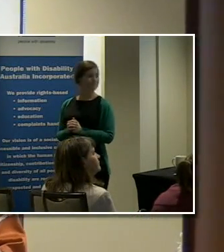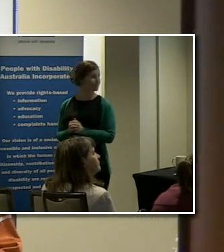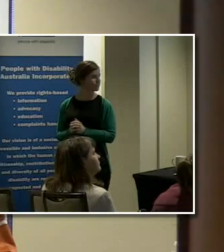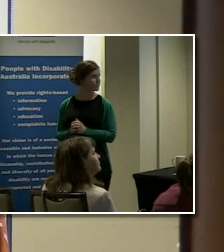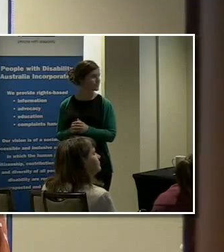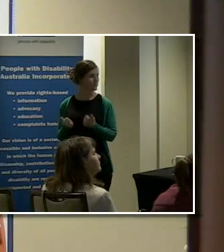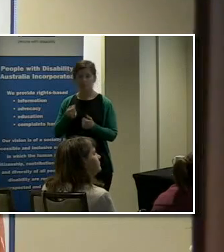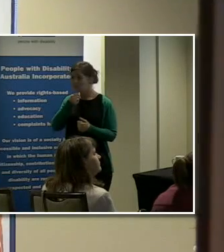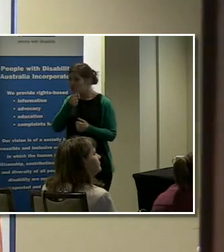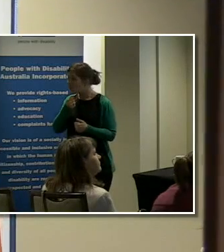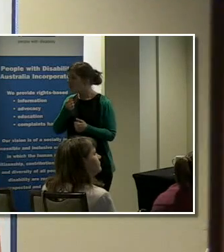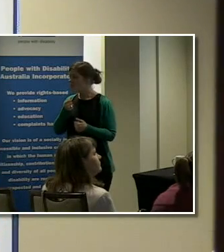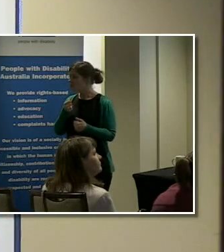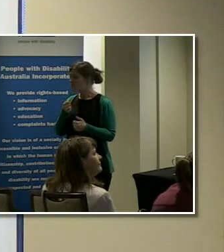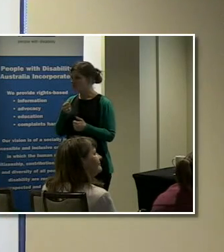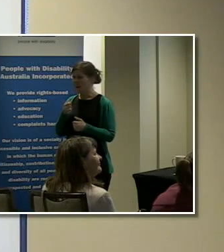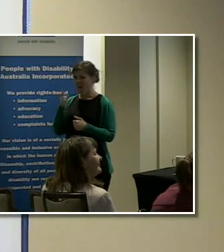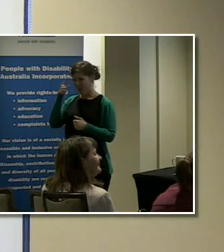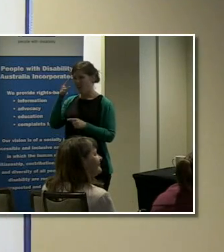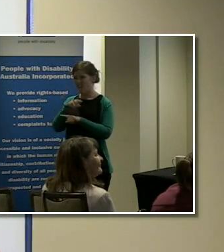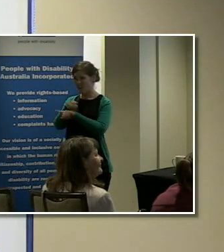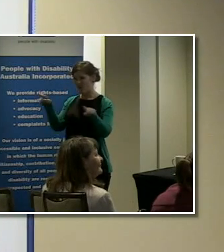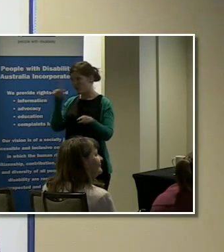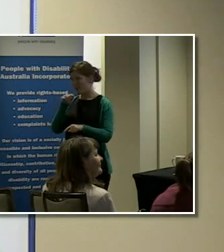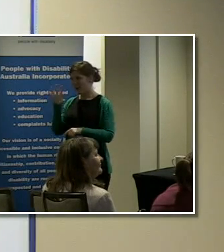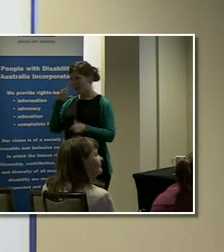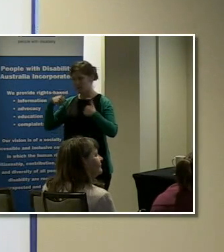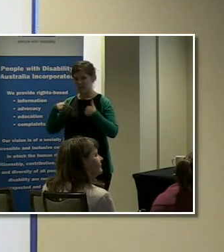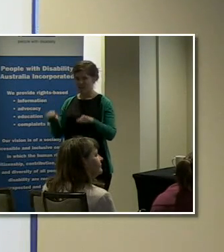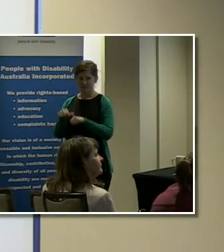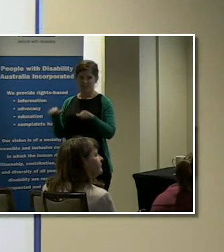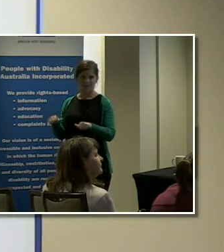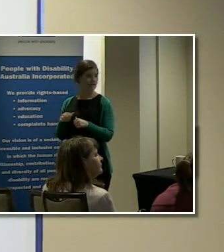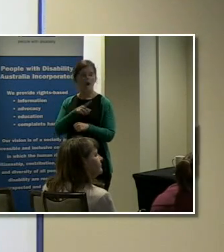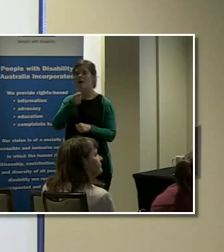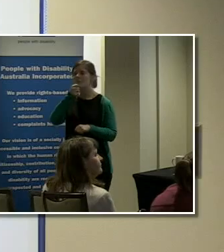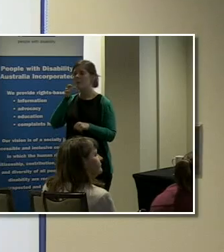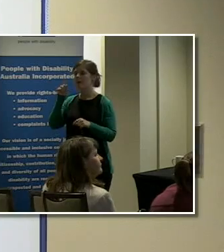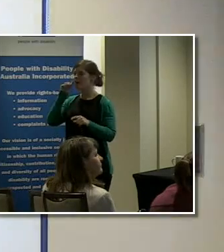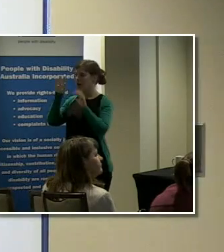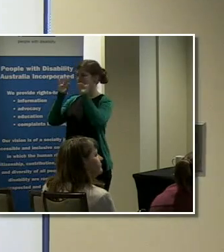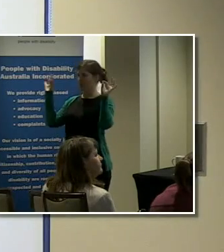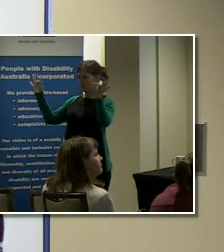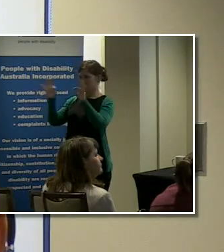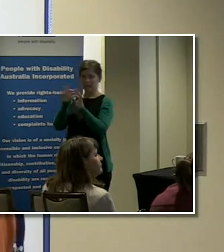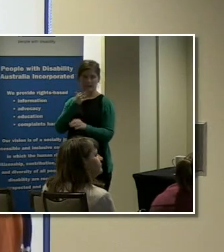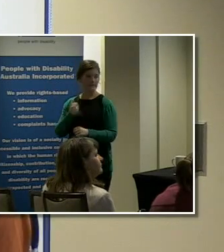Might need a microphone. I think they'll hear me. That's for the hearing loop. Thanks. Thank you.